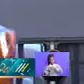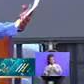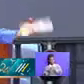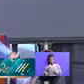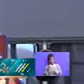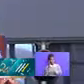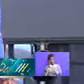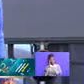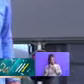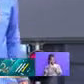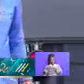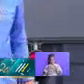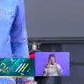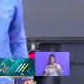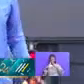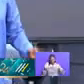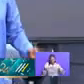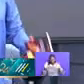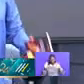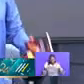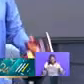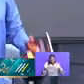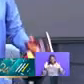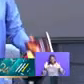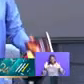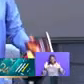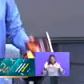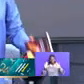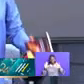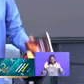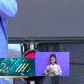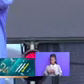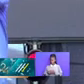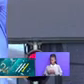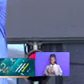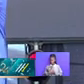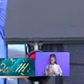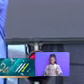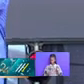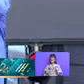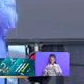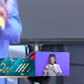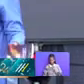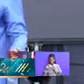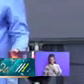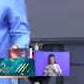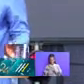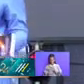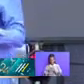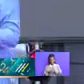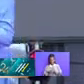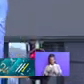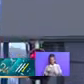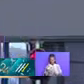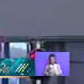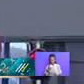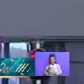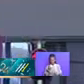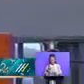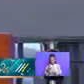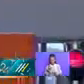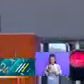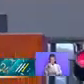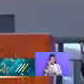back to Earth your time is gone so so because of that I want to move into the second phase of this